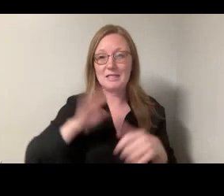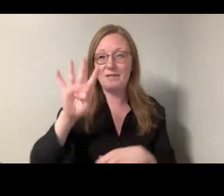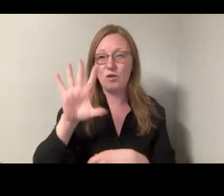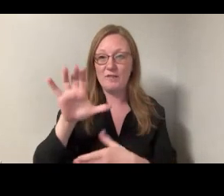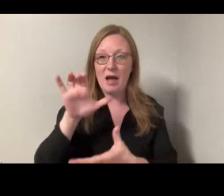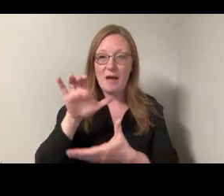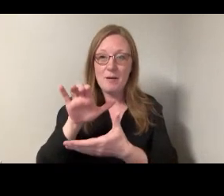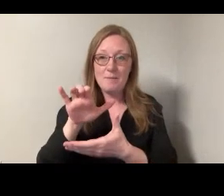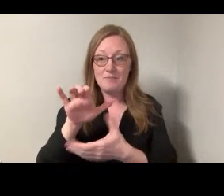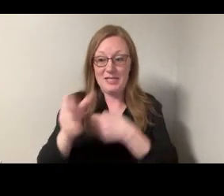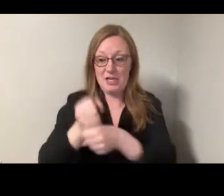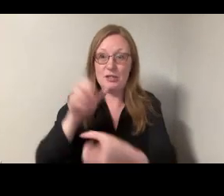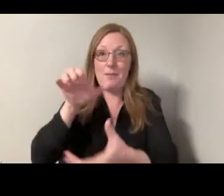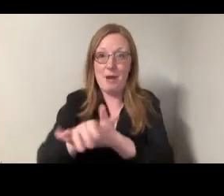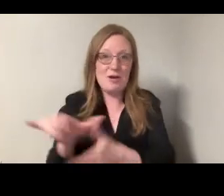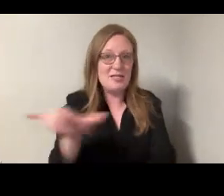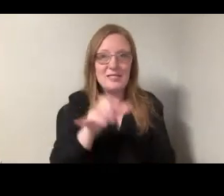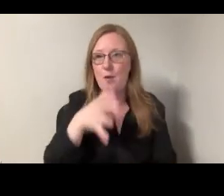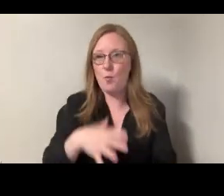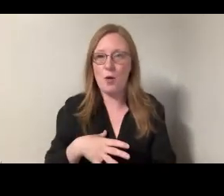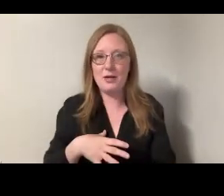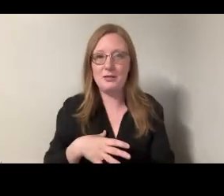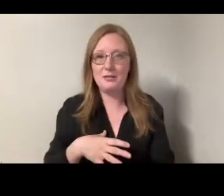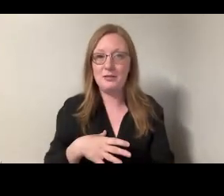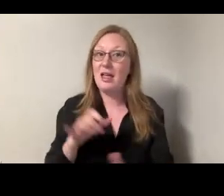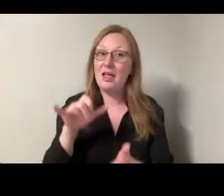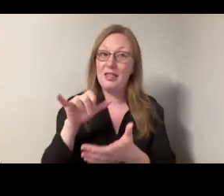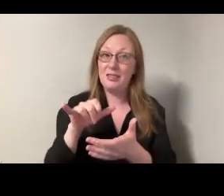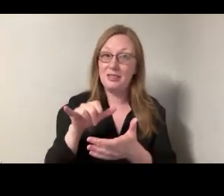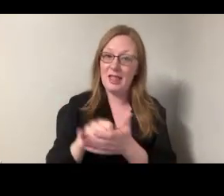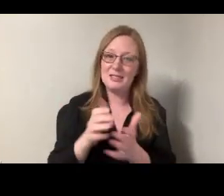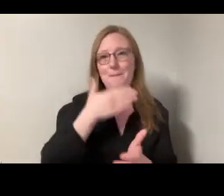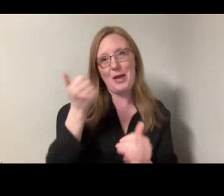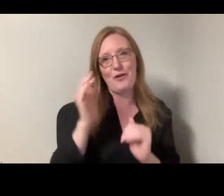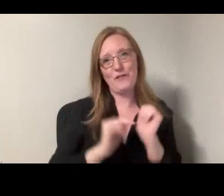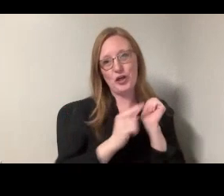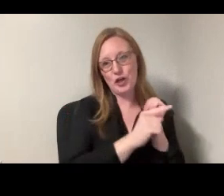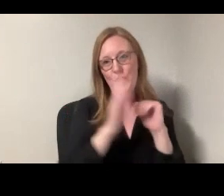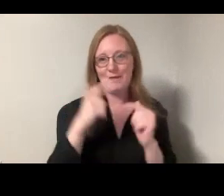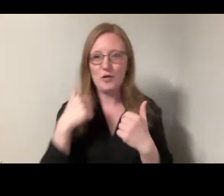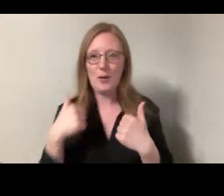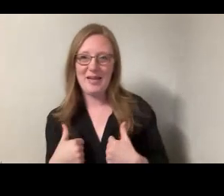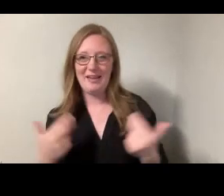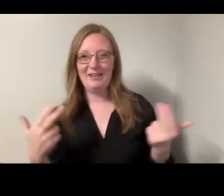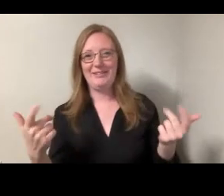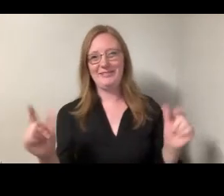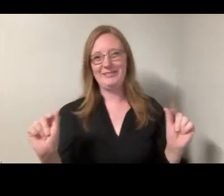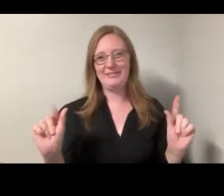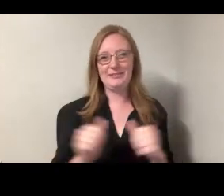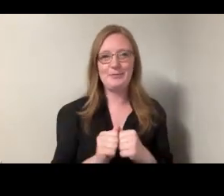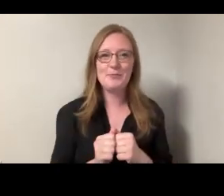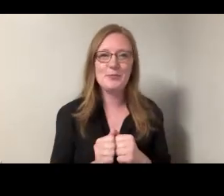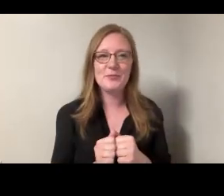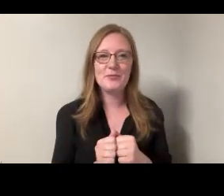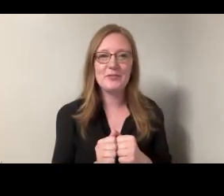same woman. It's a much greater accomplishment for her, of course, than it has been for me. I